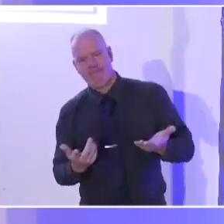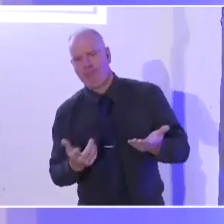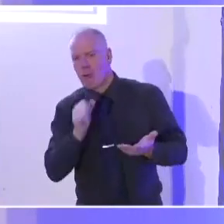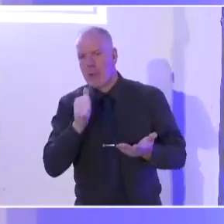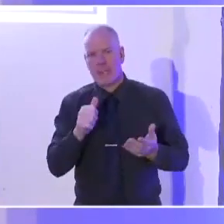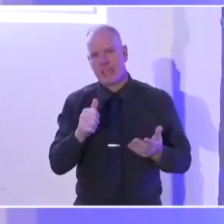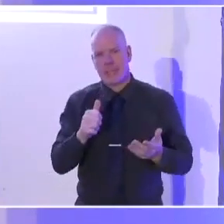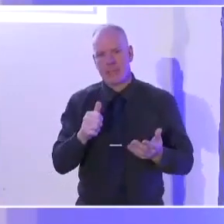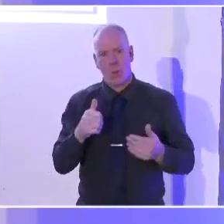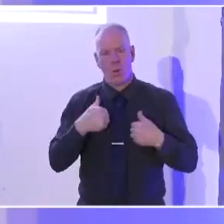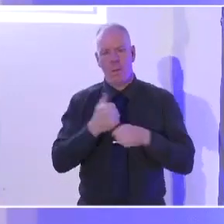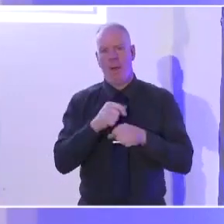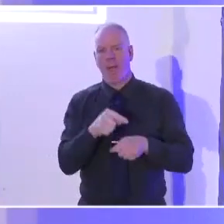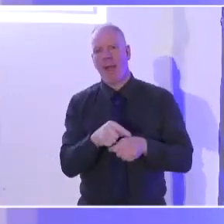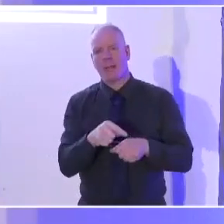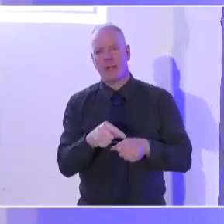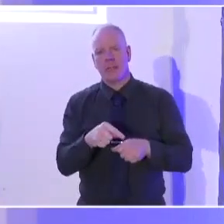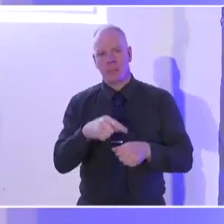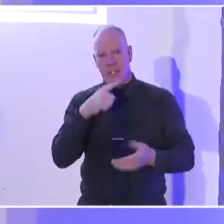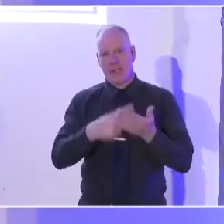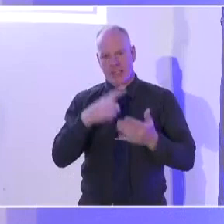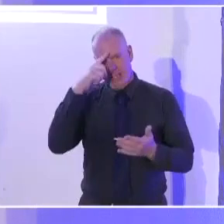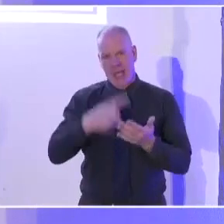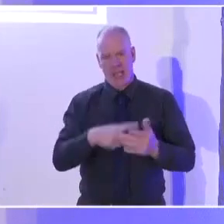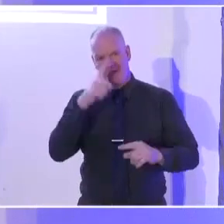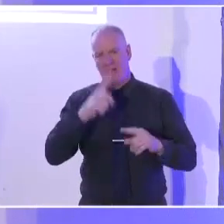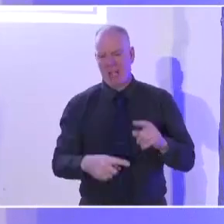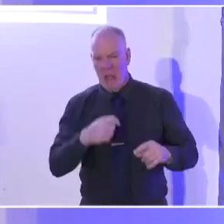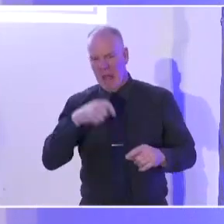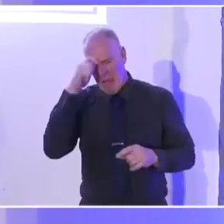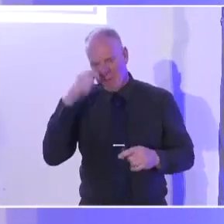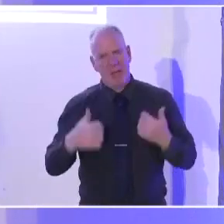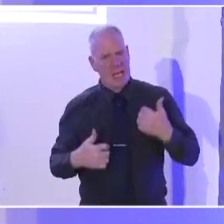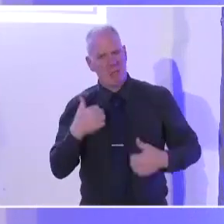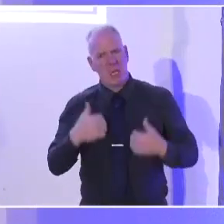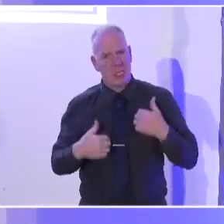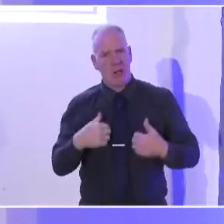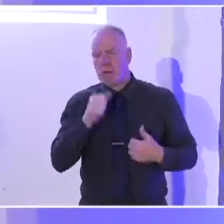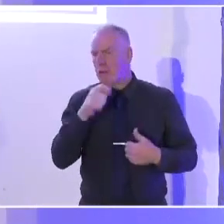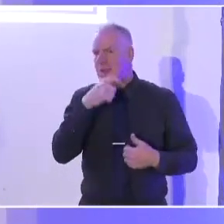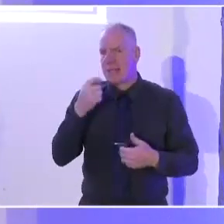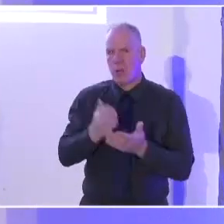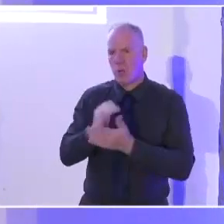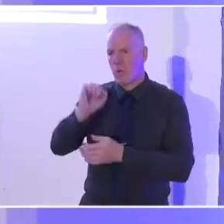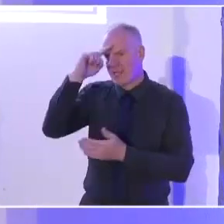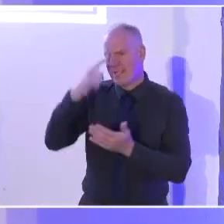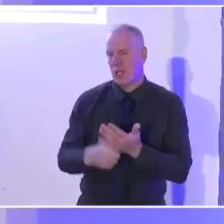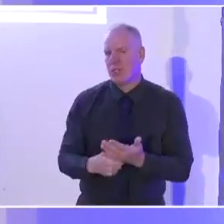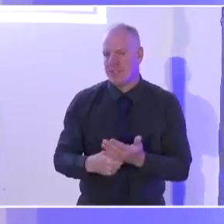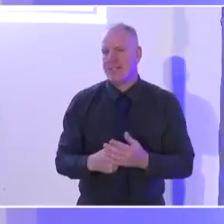into account when determining mitigation steps, which I thought was interesting. At least they didn't say it in their decision.